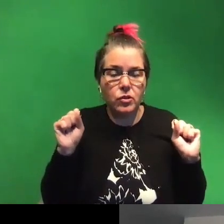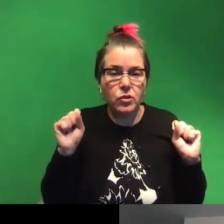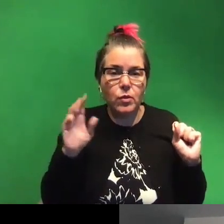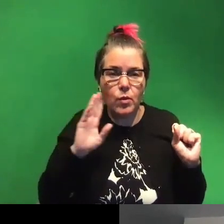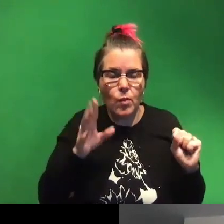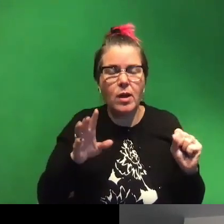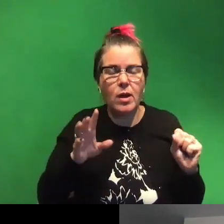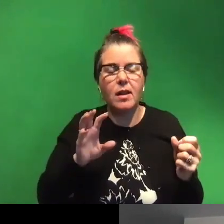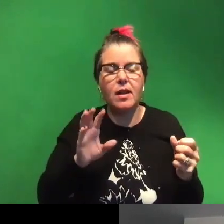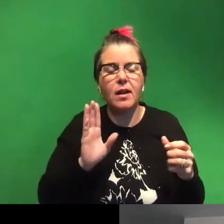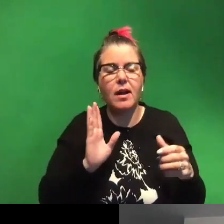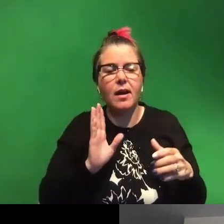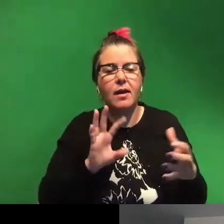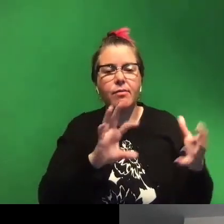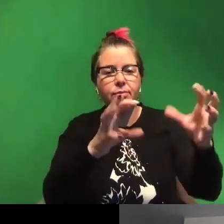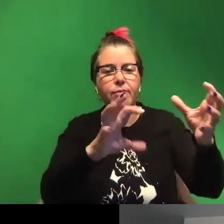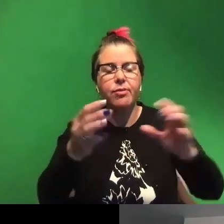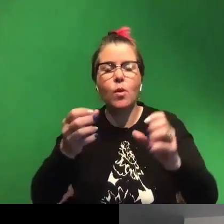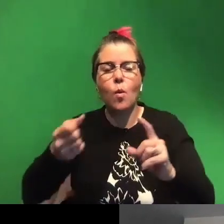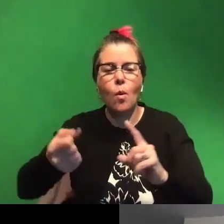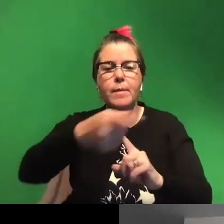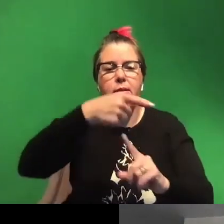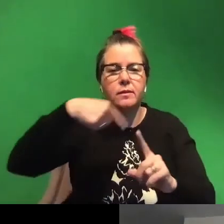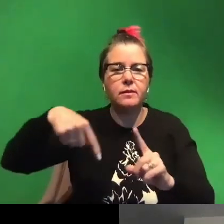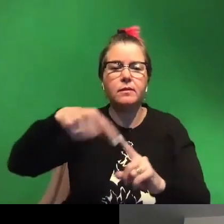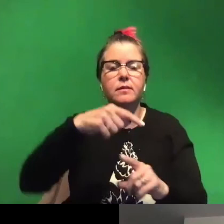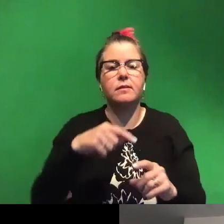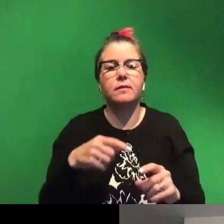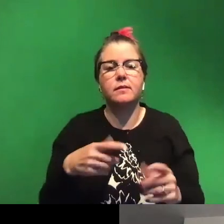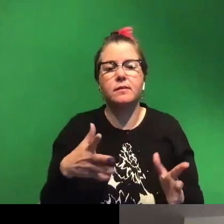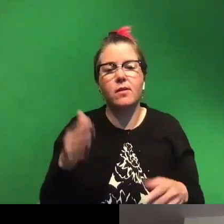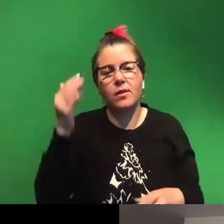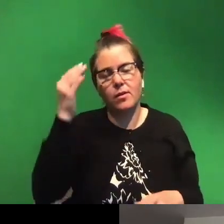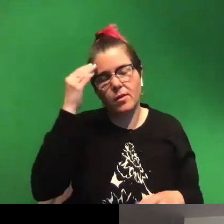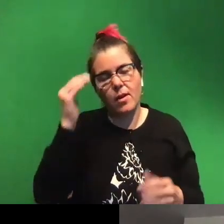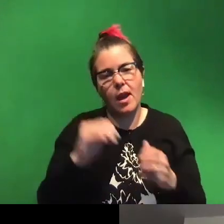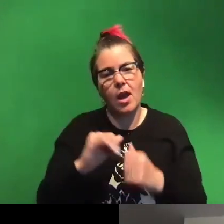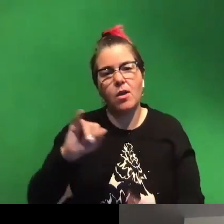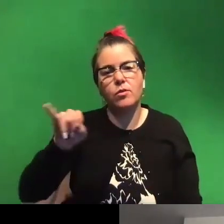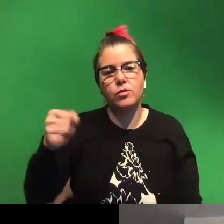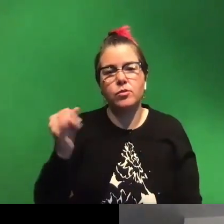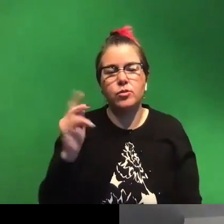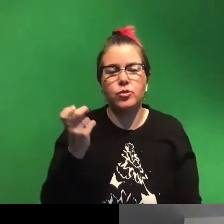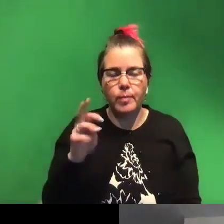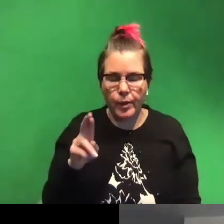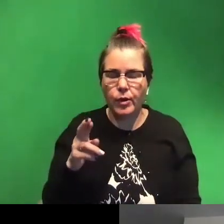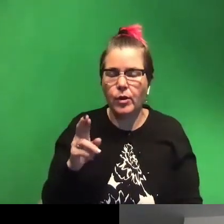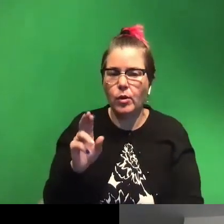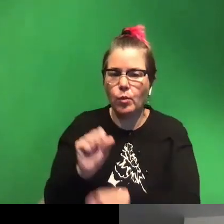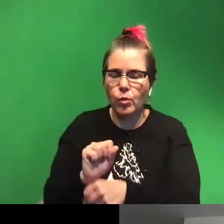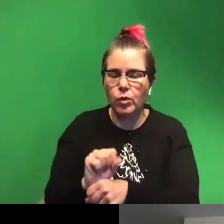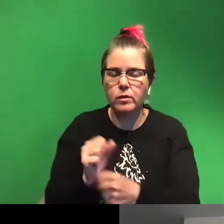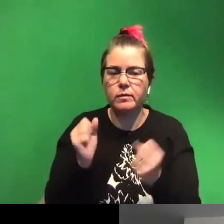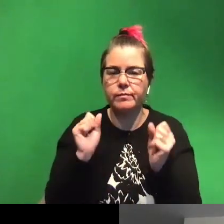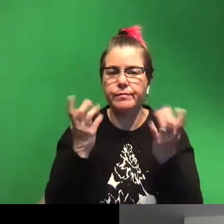disrupt orbits, and we have knowledge about like how Jupiter works, and we have gone